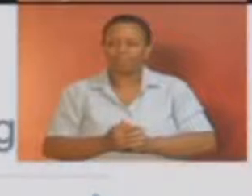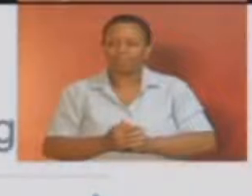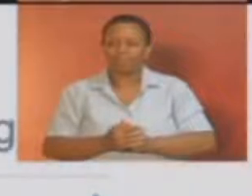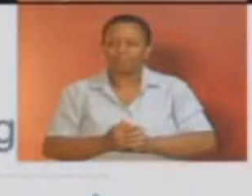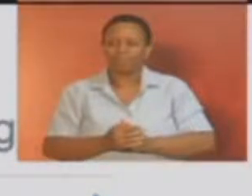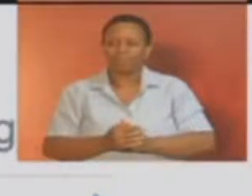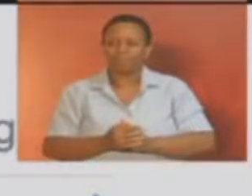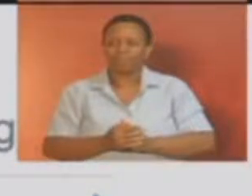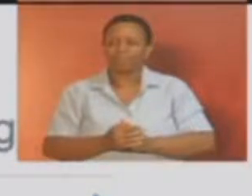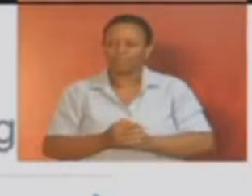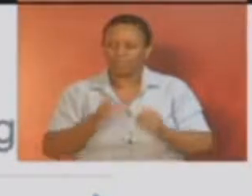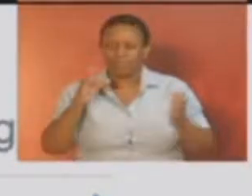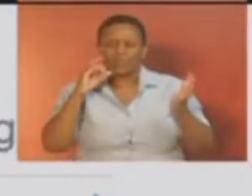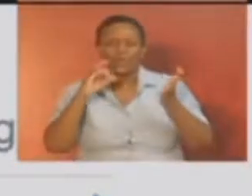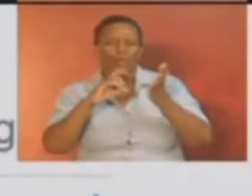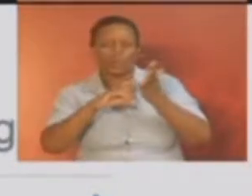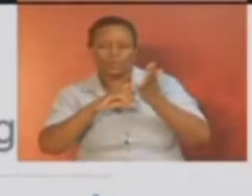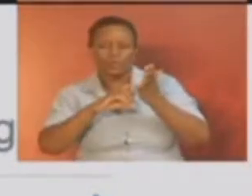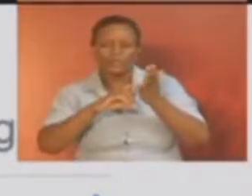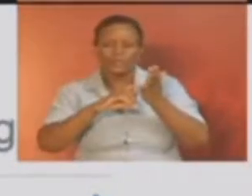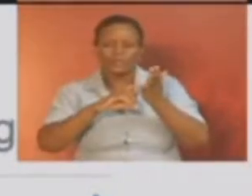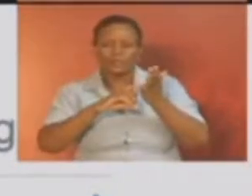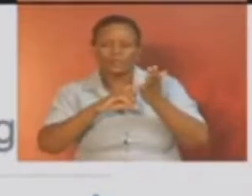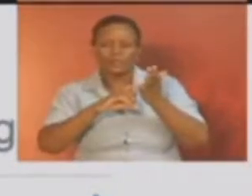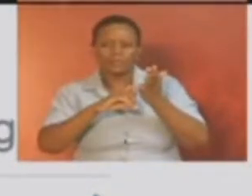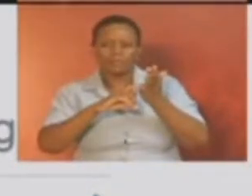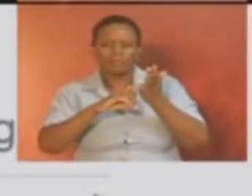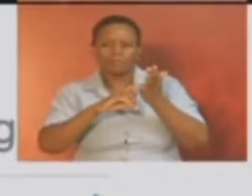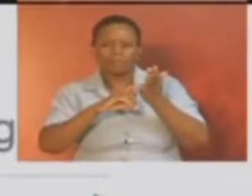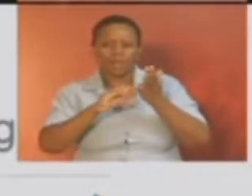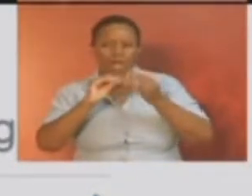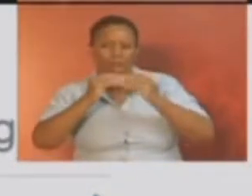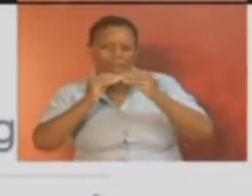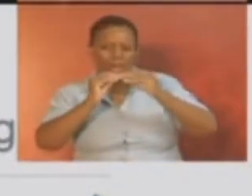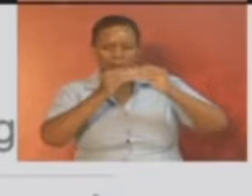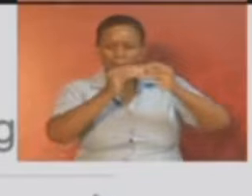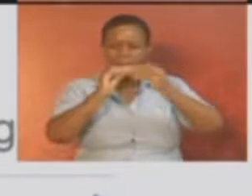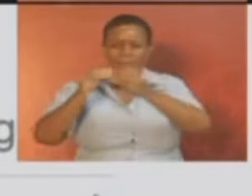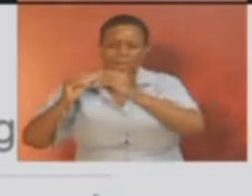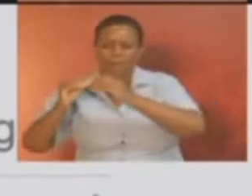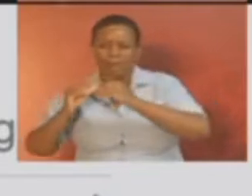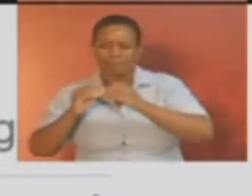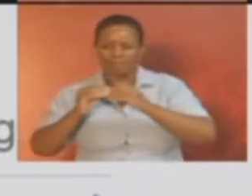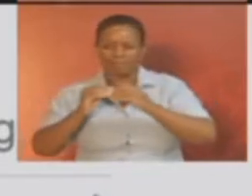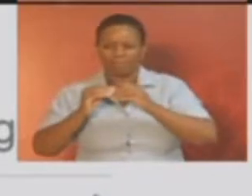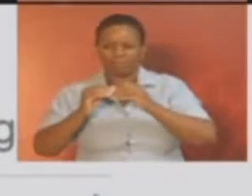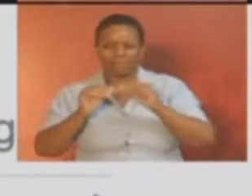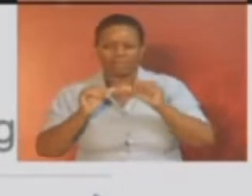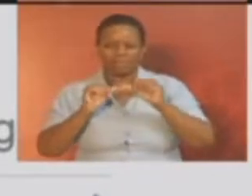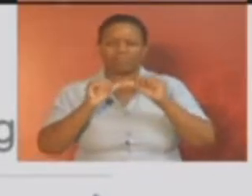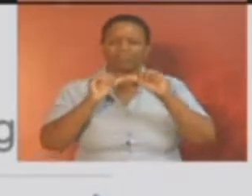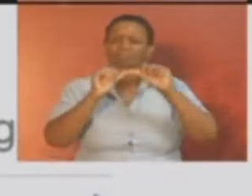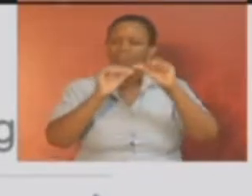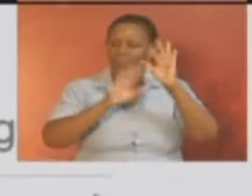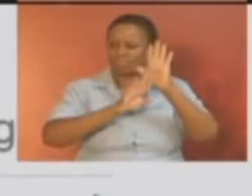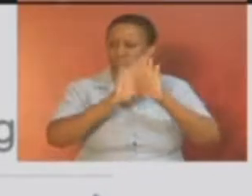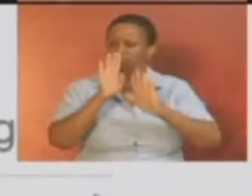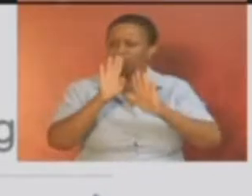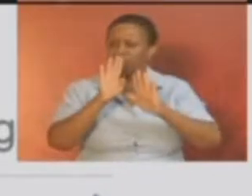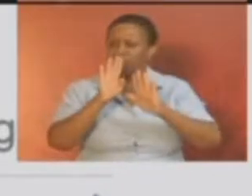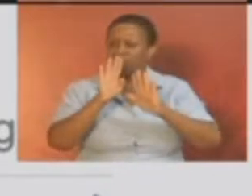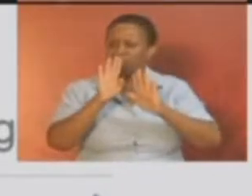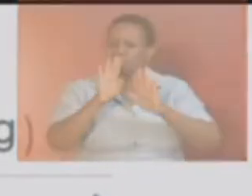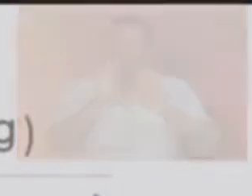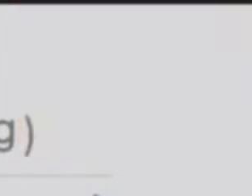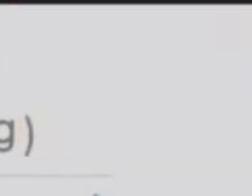As you can see, the rolling averages, as Dr. Hines would have indicated, have been increasing, and the rate and trend at which it is